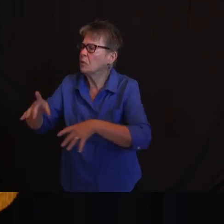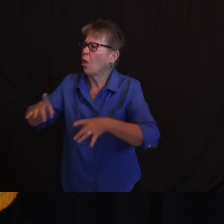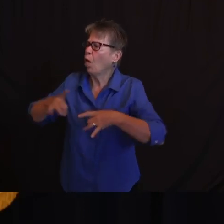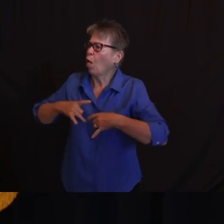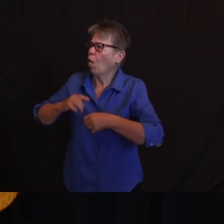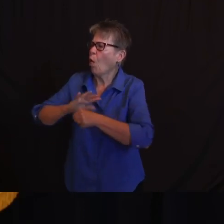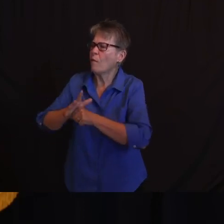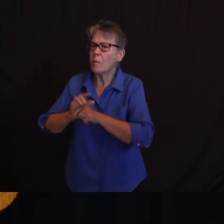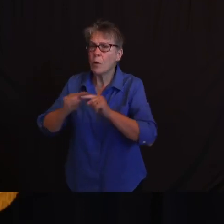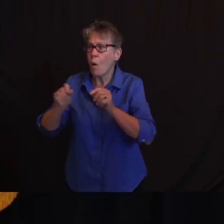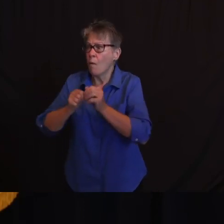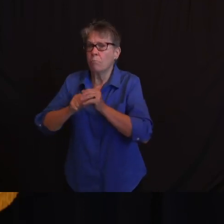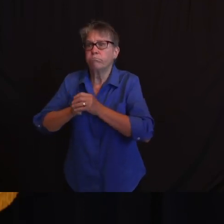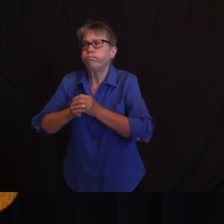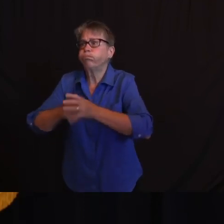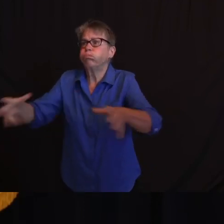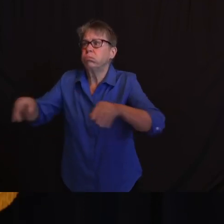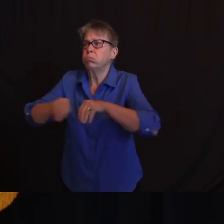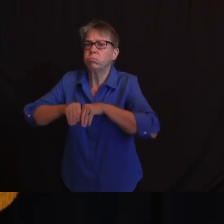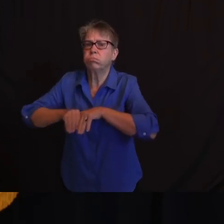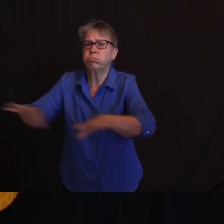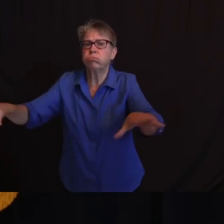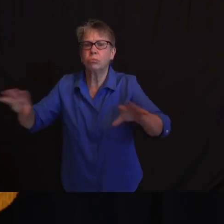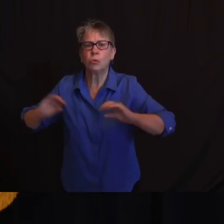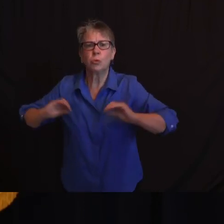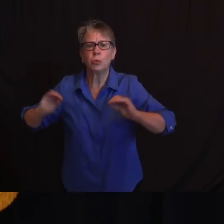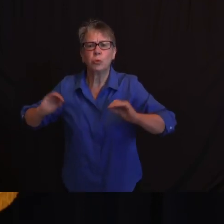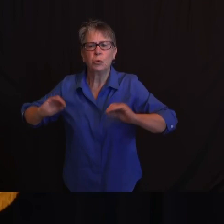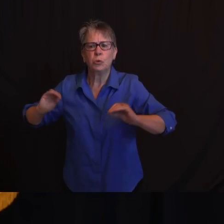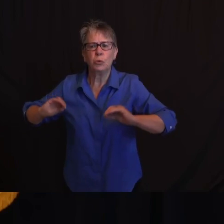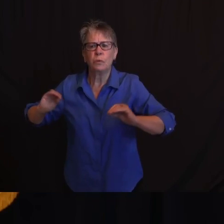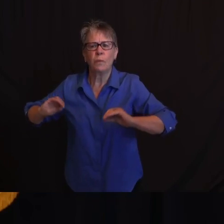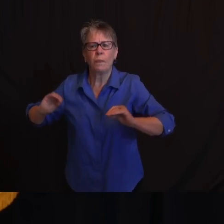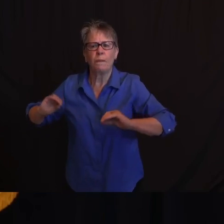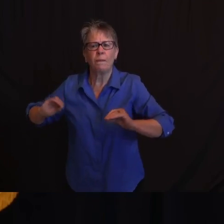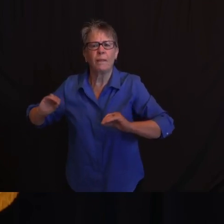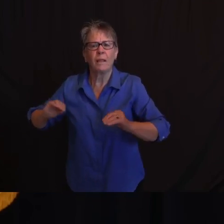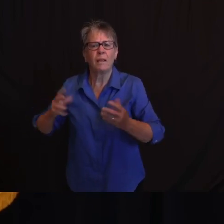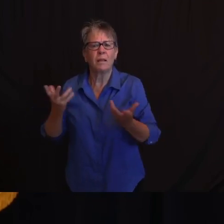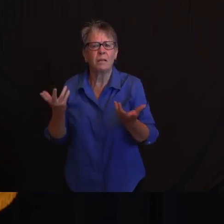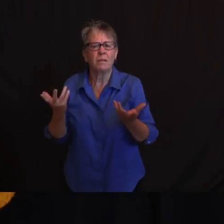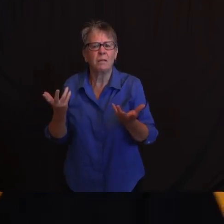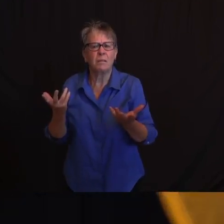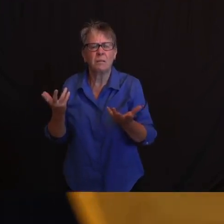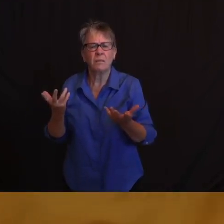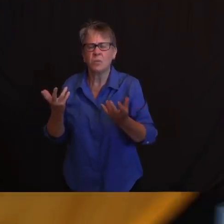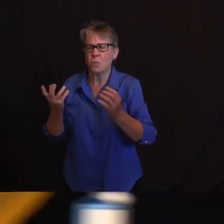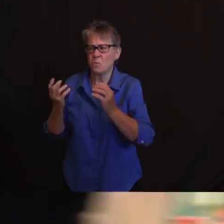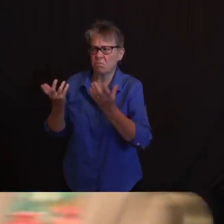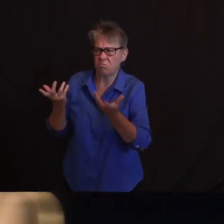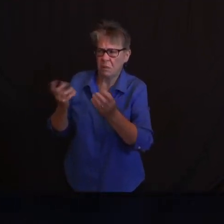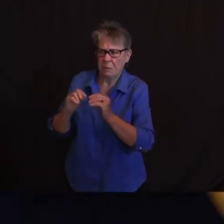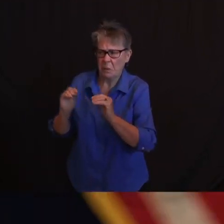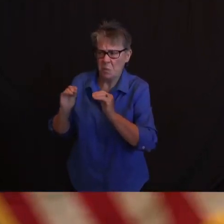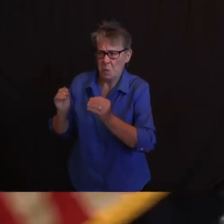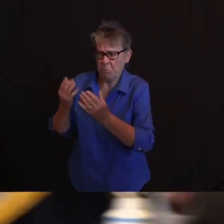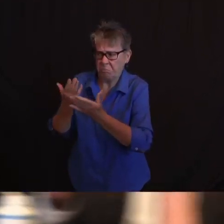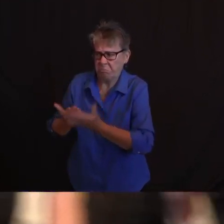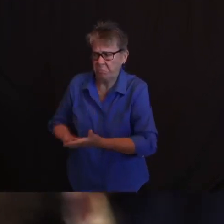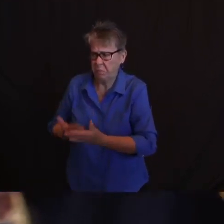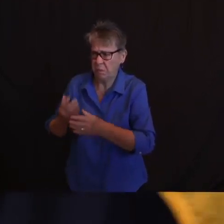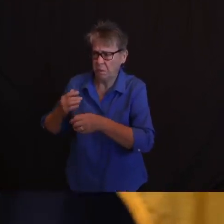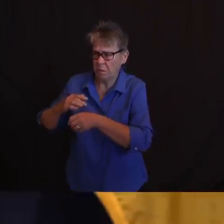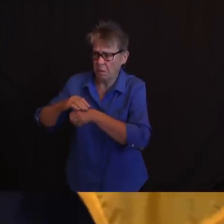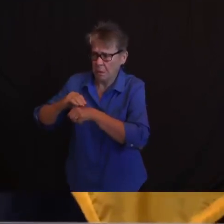would say that we do not have any evidence related to protests or the beaches themselves. Having said that, if we don't manage capacity